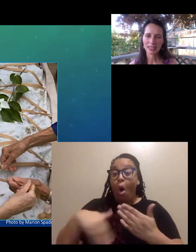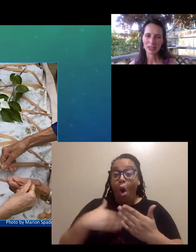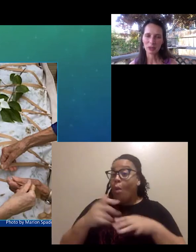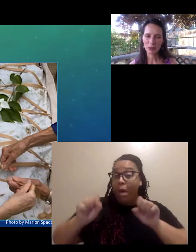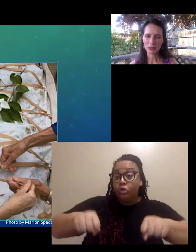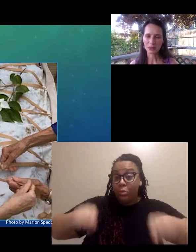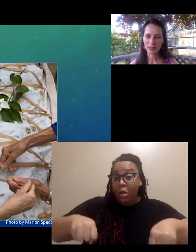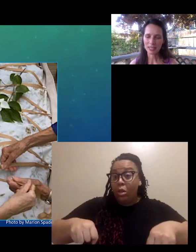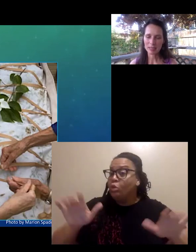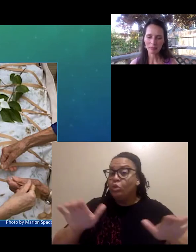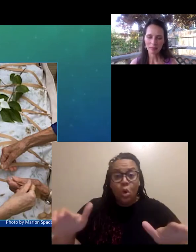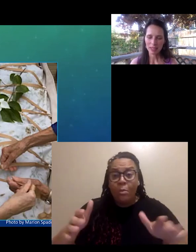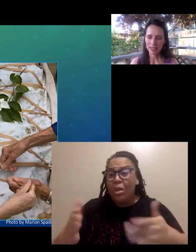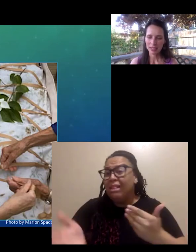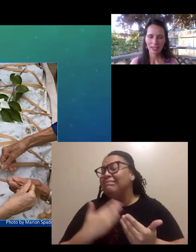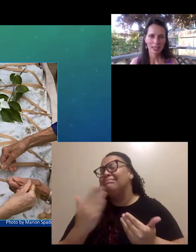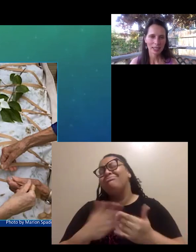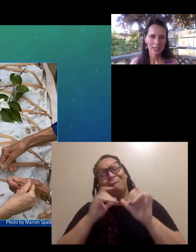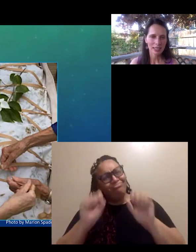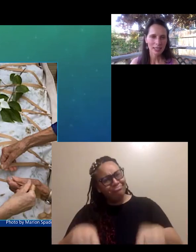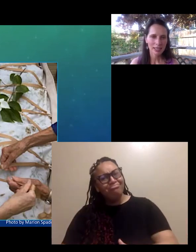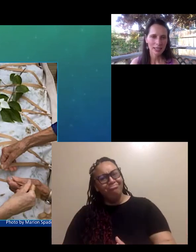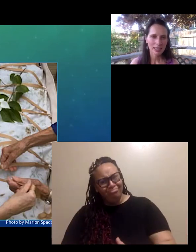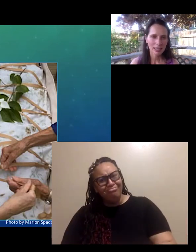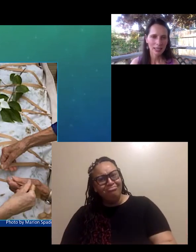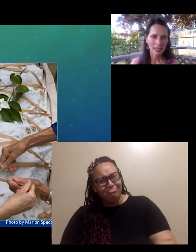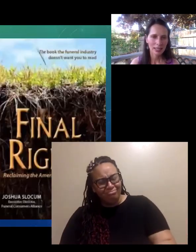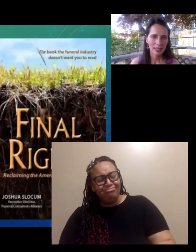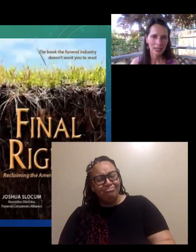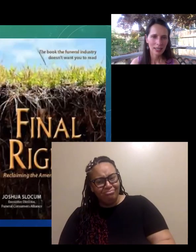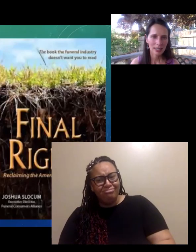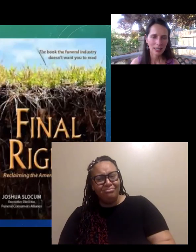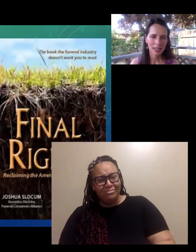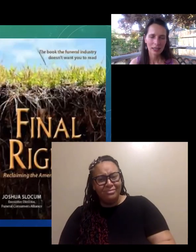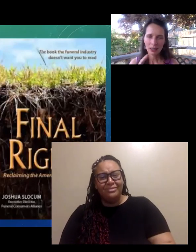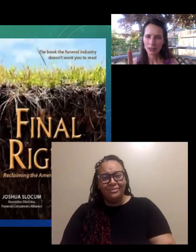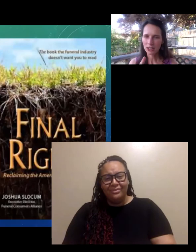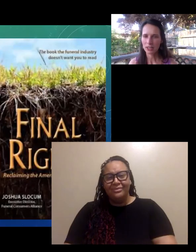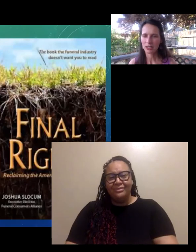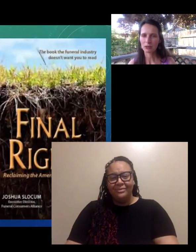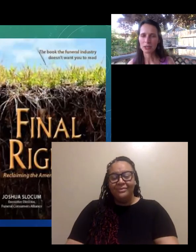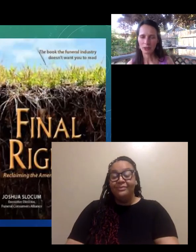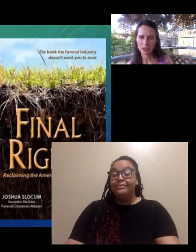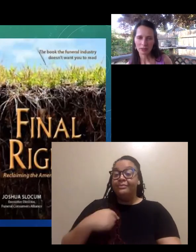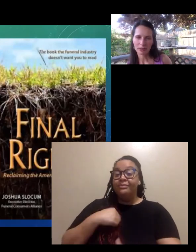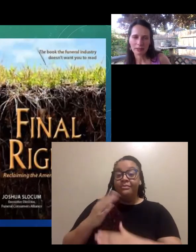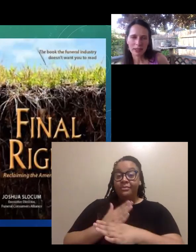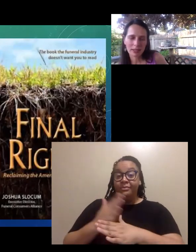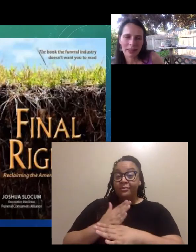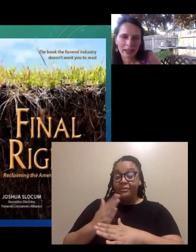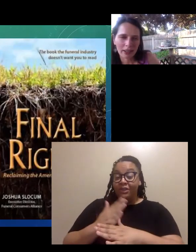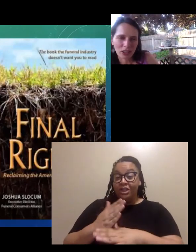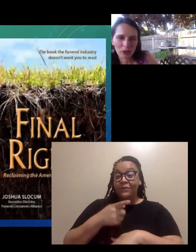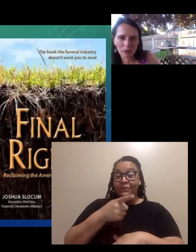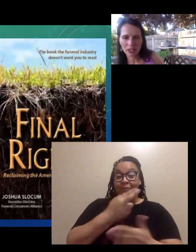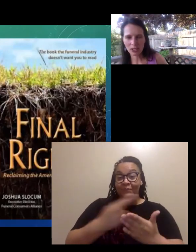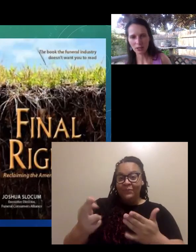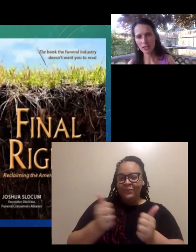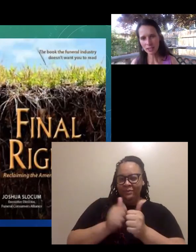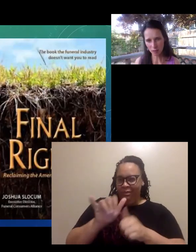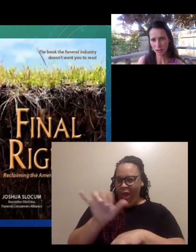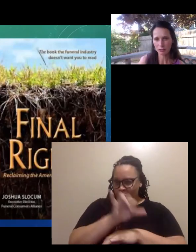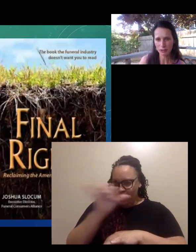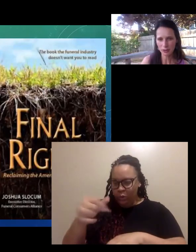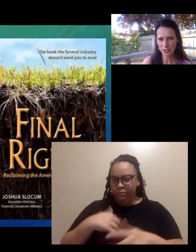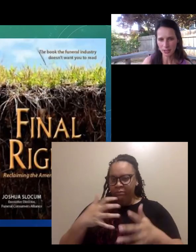and, and doable. Um, and I'll share a resource around that. Also, I wanted to